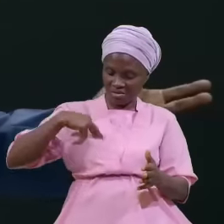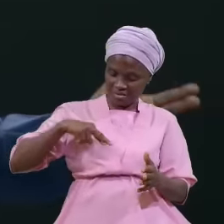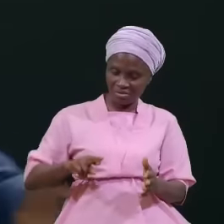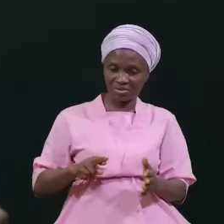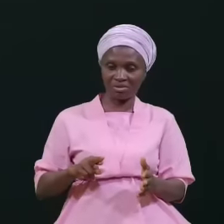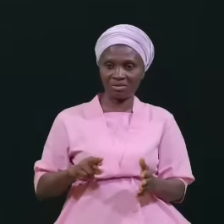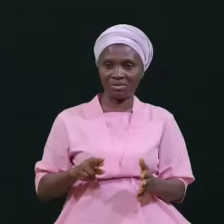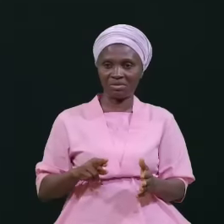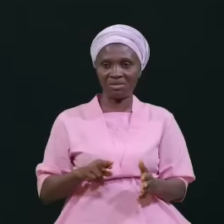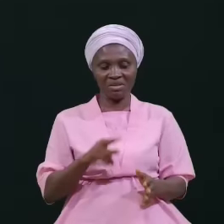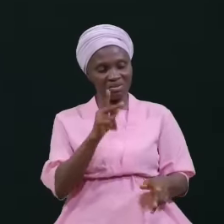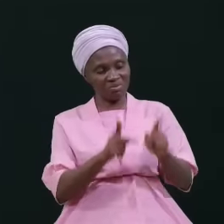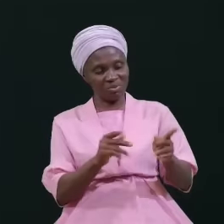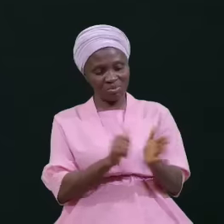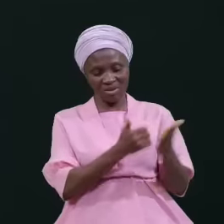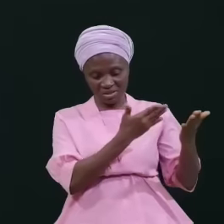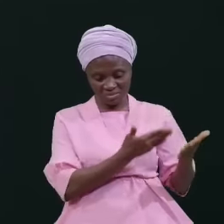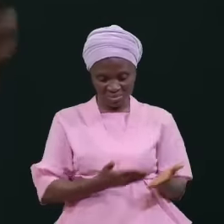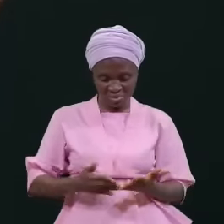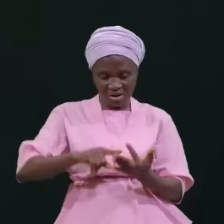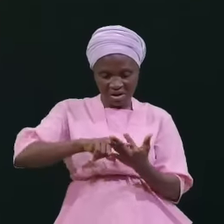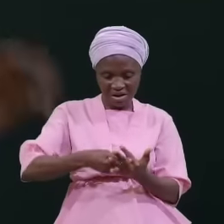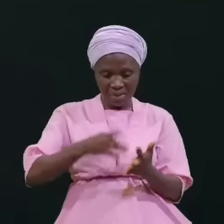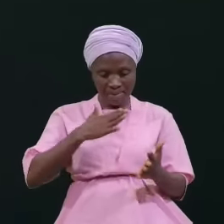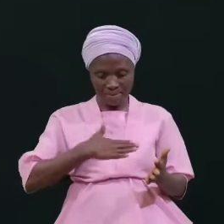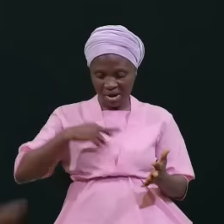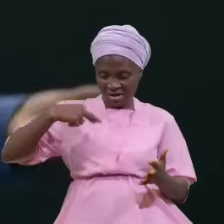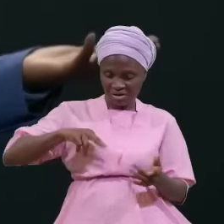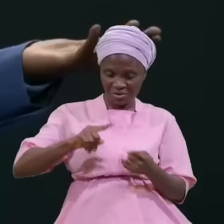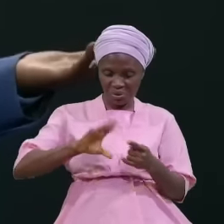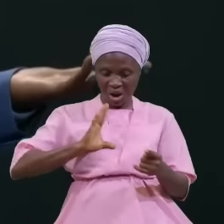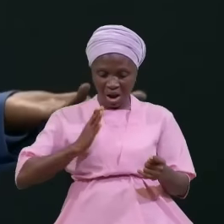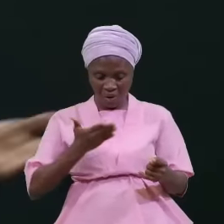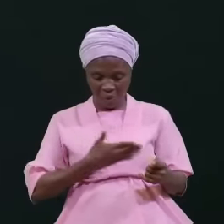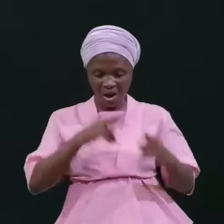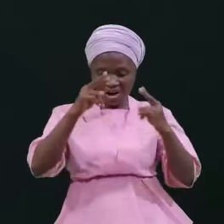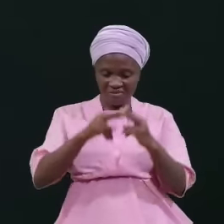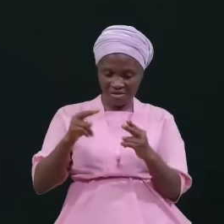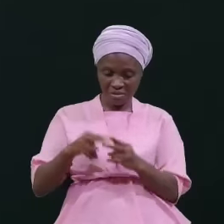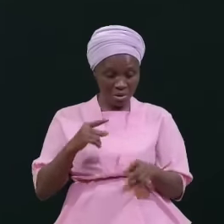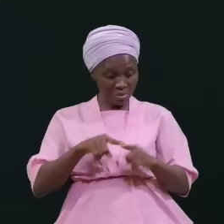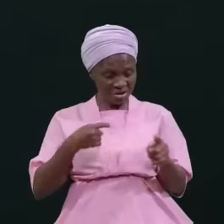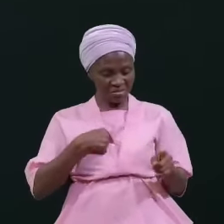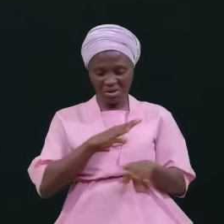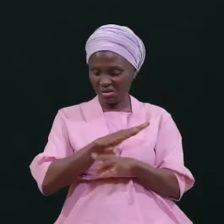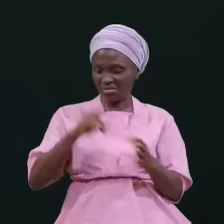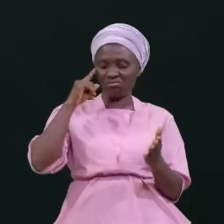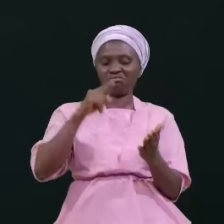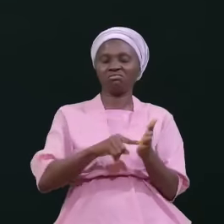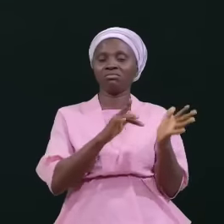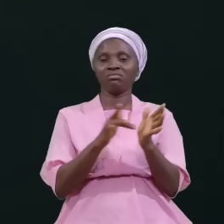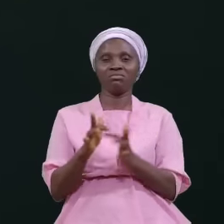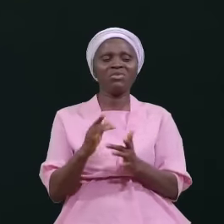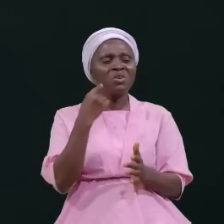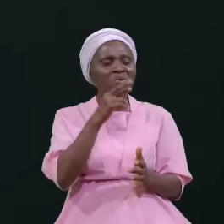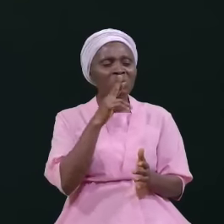my religion into a village, and they don't recognize Jesus. But who are they? God, the God of